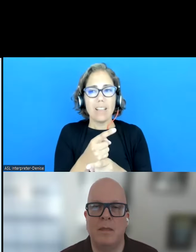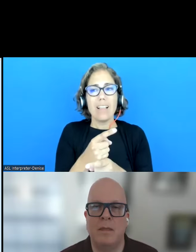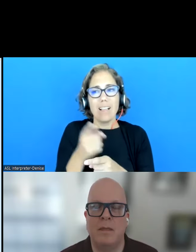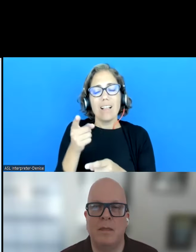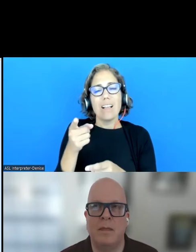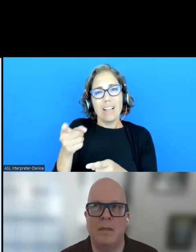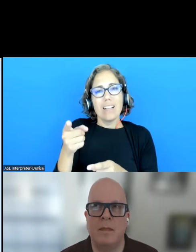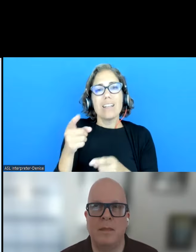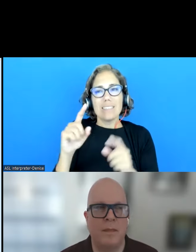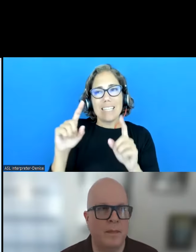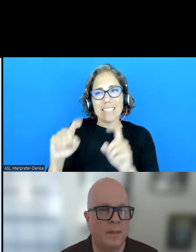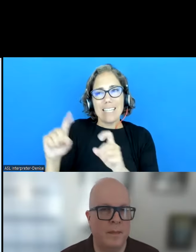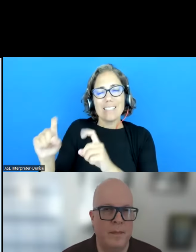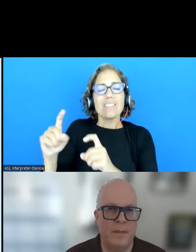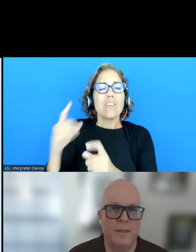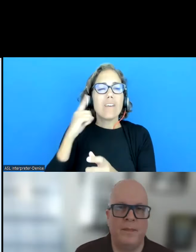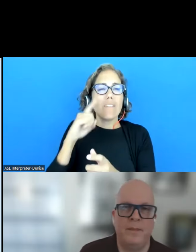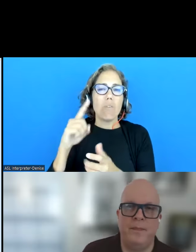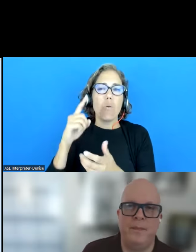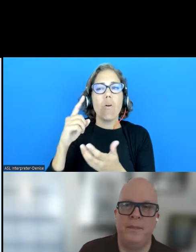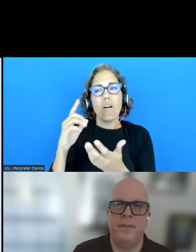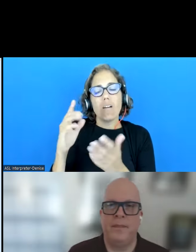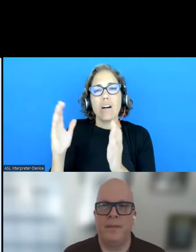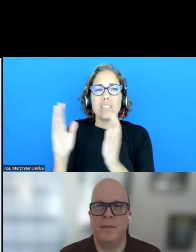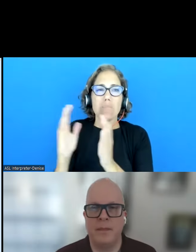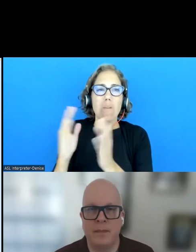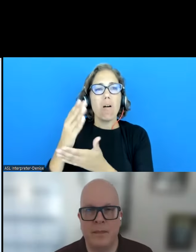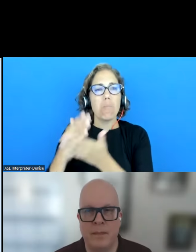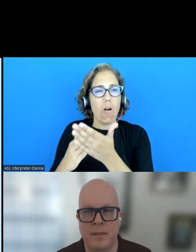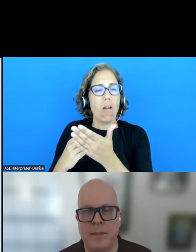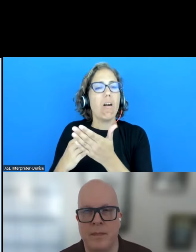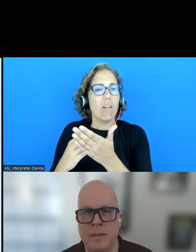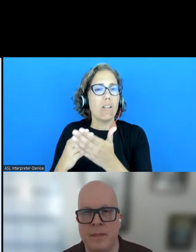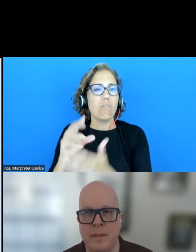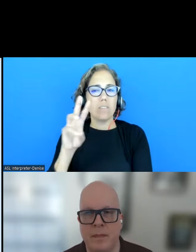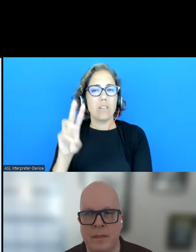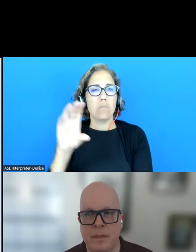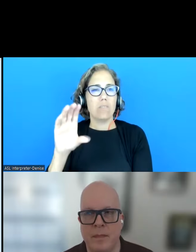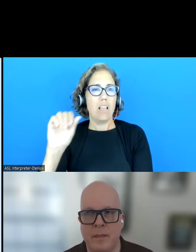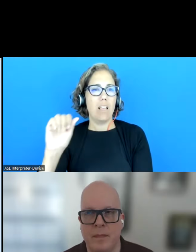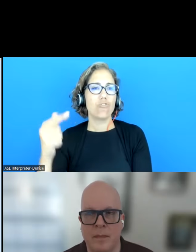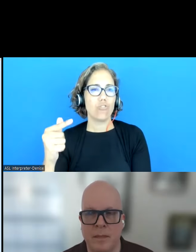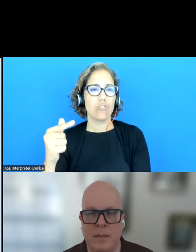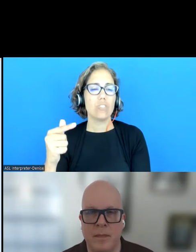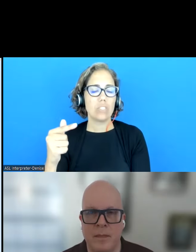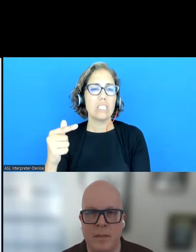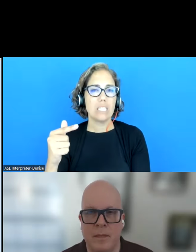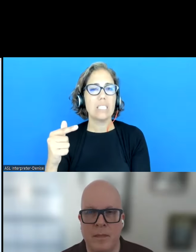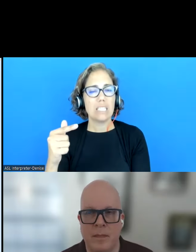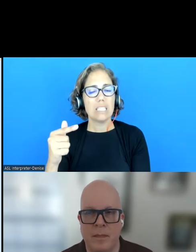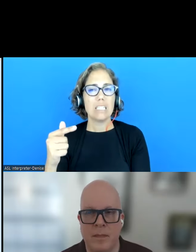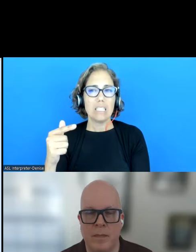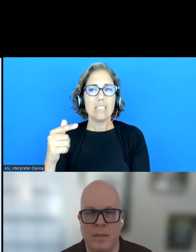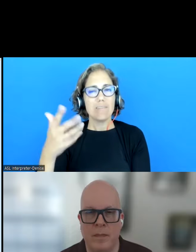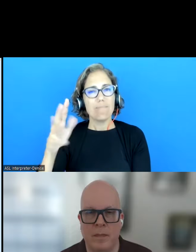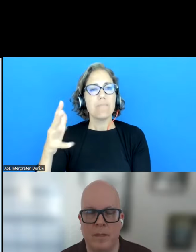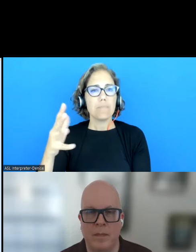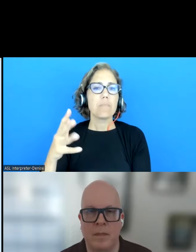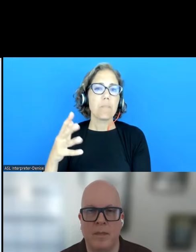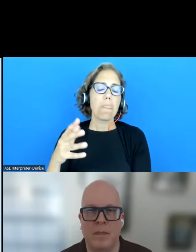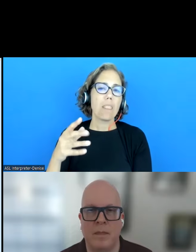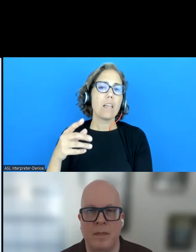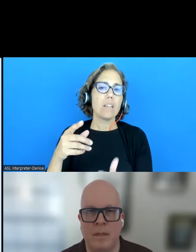small portion of the Web Content Accessibility Guideline. So it needs to be used